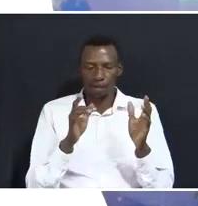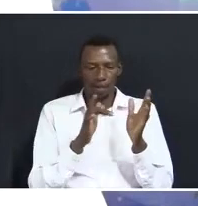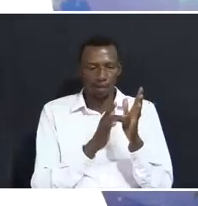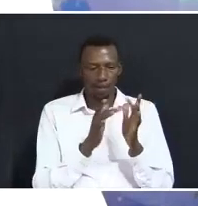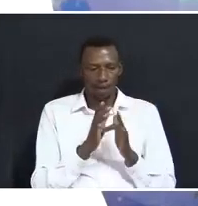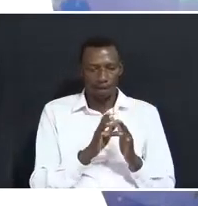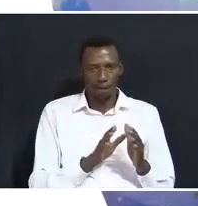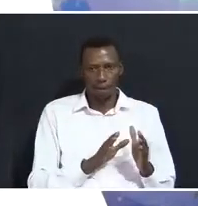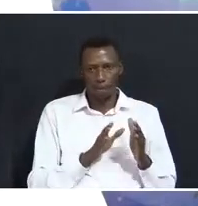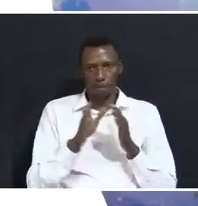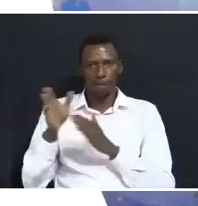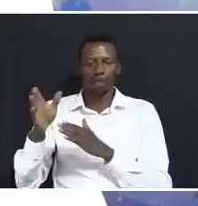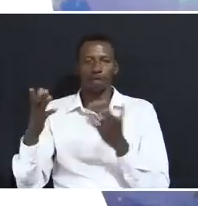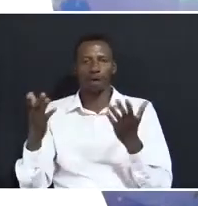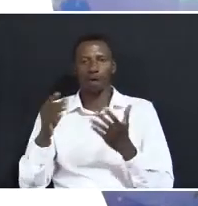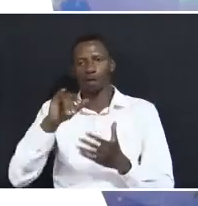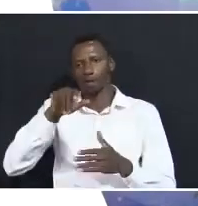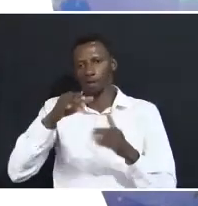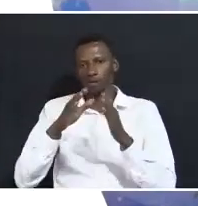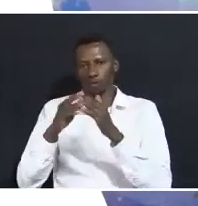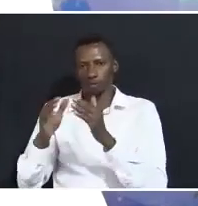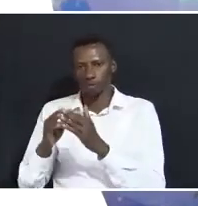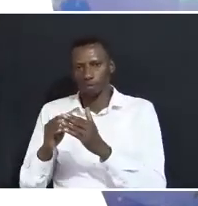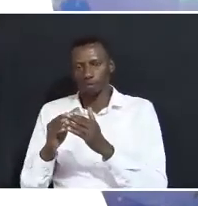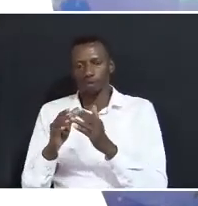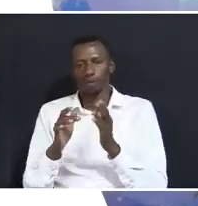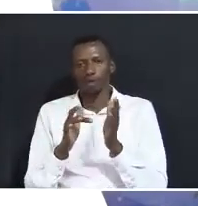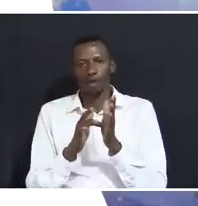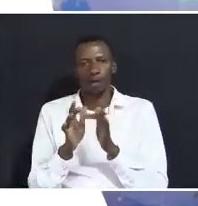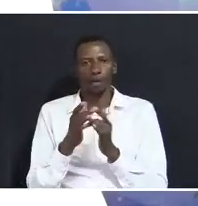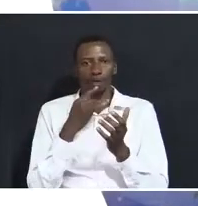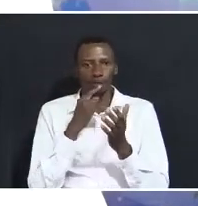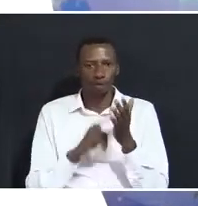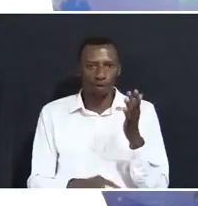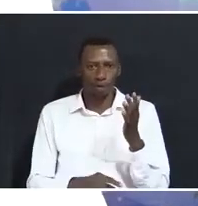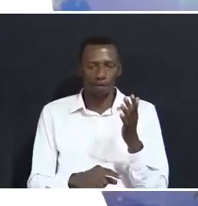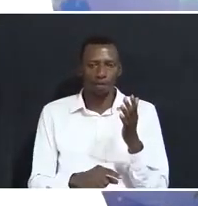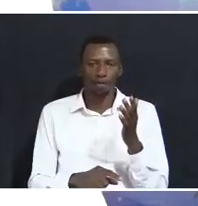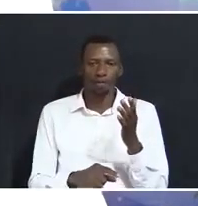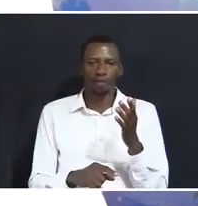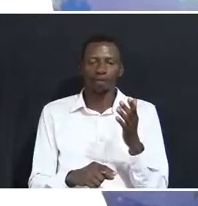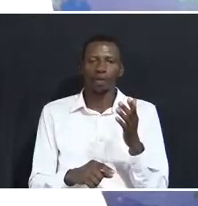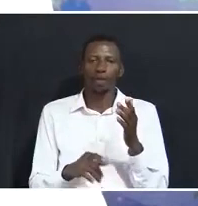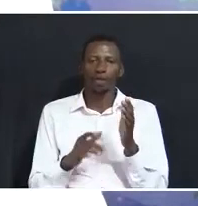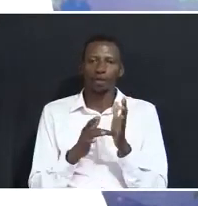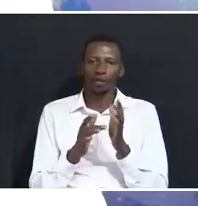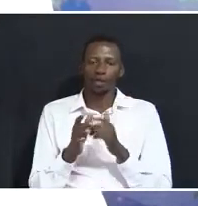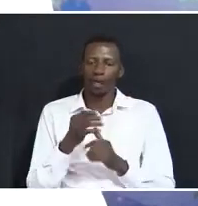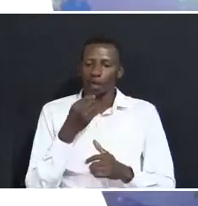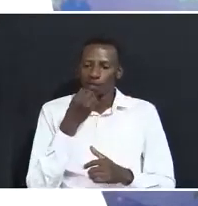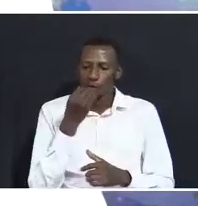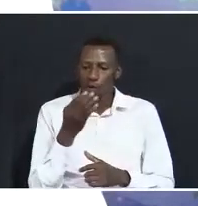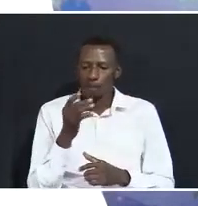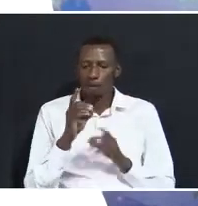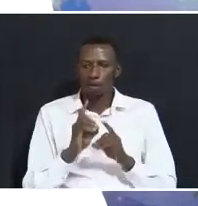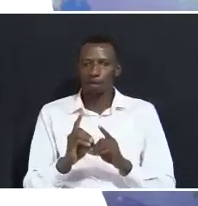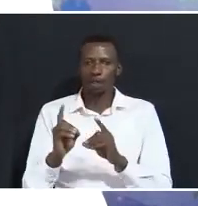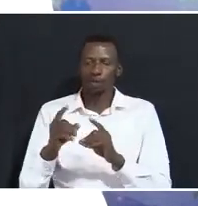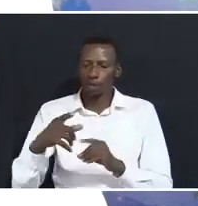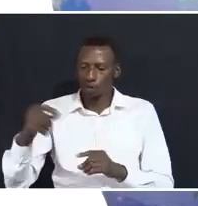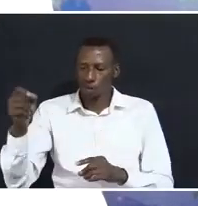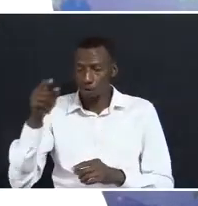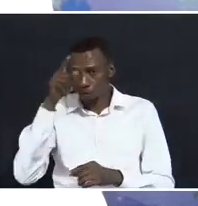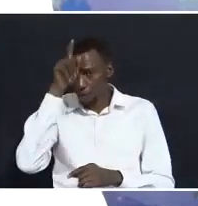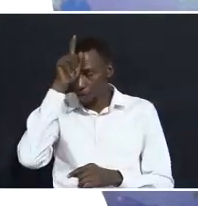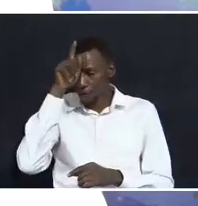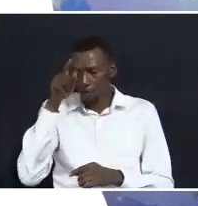Jerusalem. And as he coming to Jerusalem, the Bible tells us, he tells his disciples, go to the village over against you and get